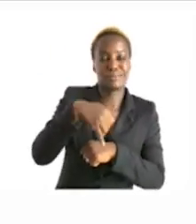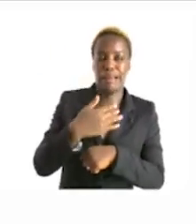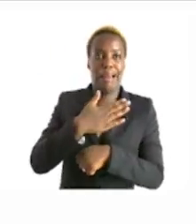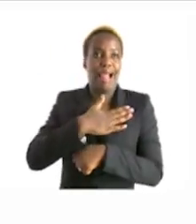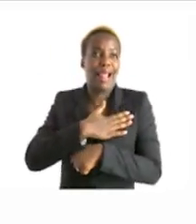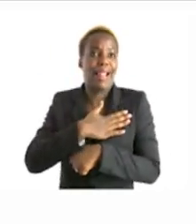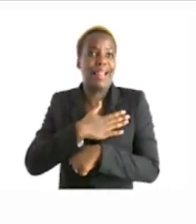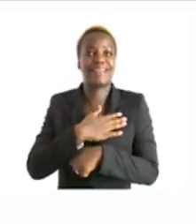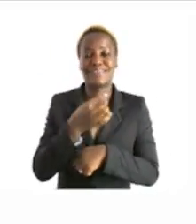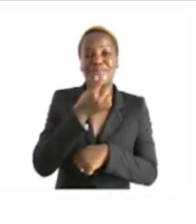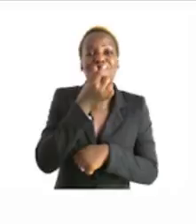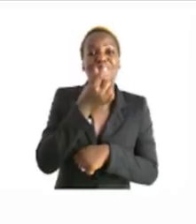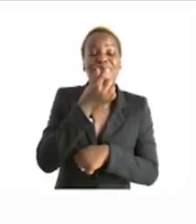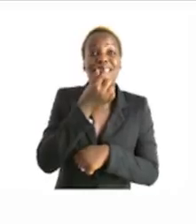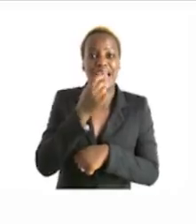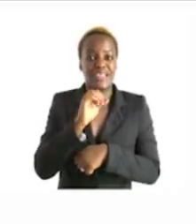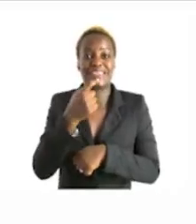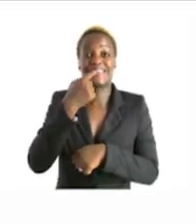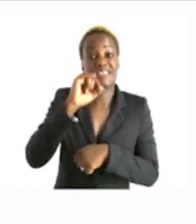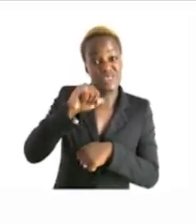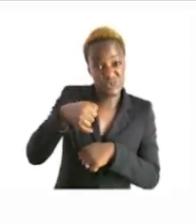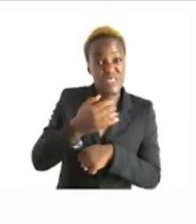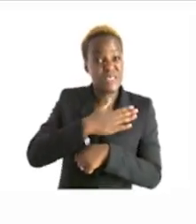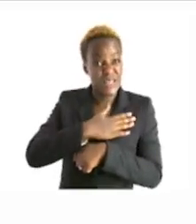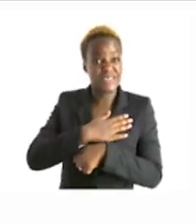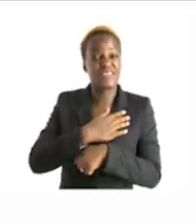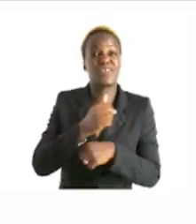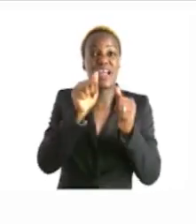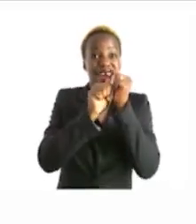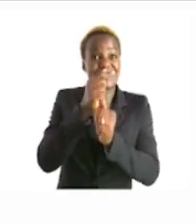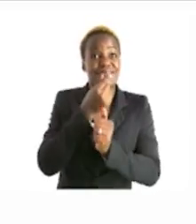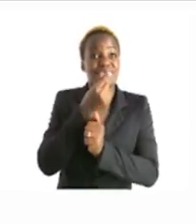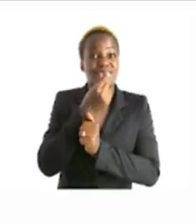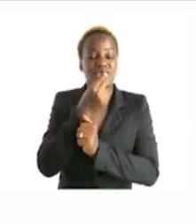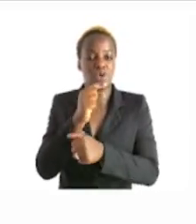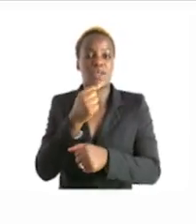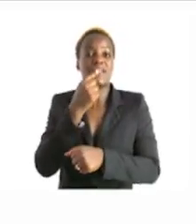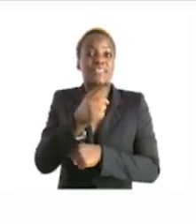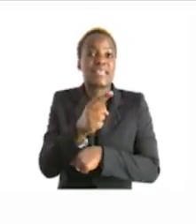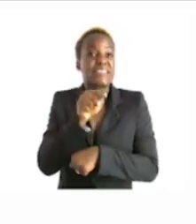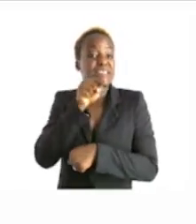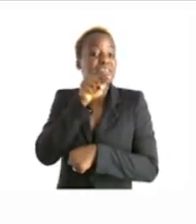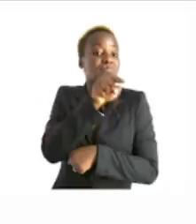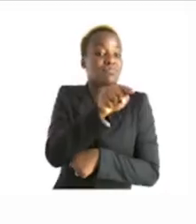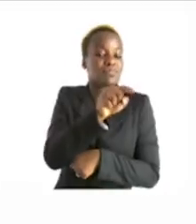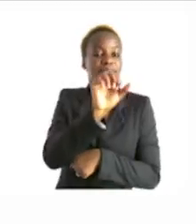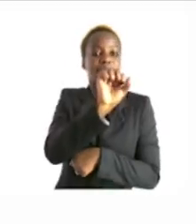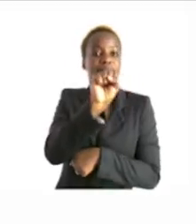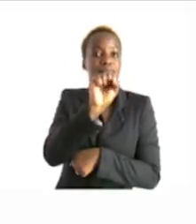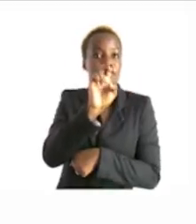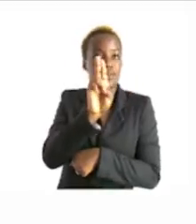instead of saying miss kuriras likes to eat chocolate you can say she likes to eat chocolate